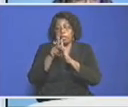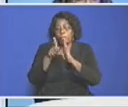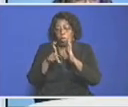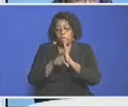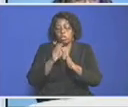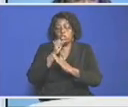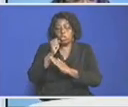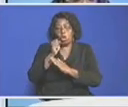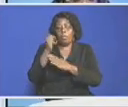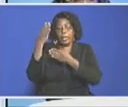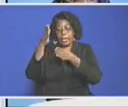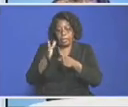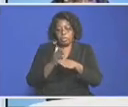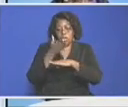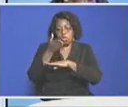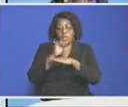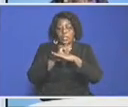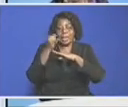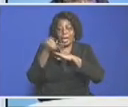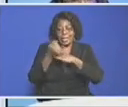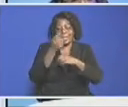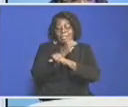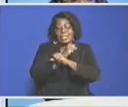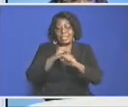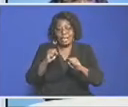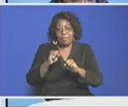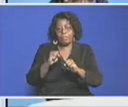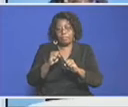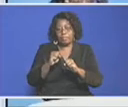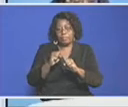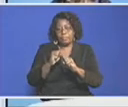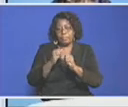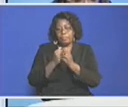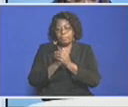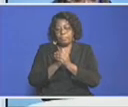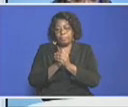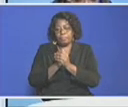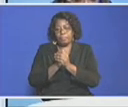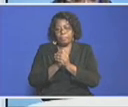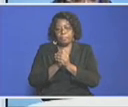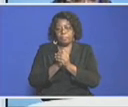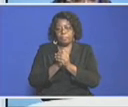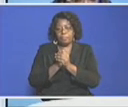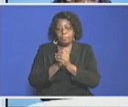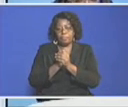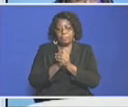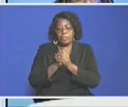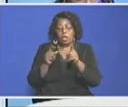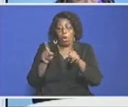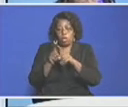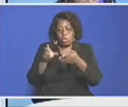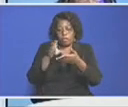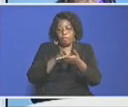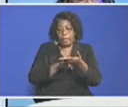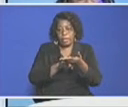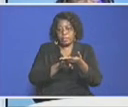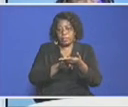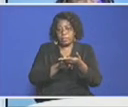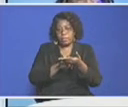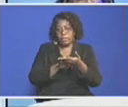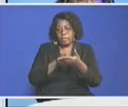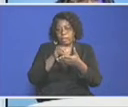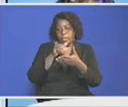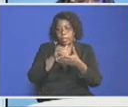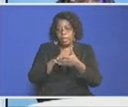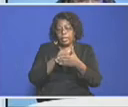Bahamians across our islands can be safe in any number of scenarios. We will invest in flood-proofing our